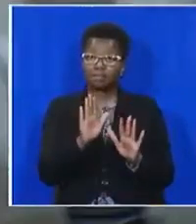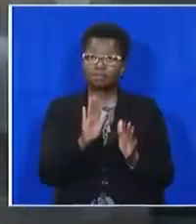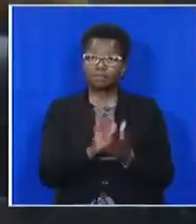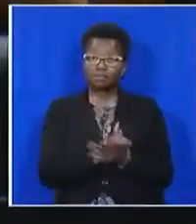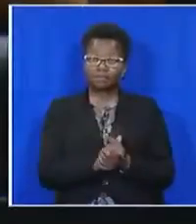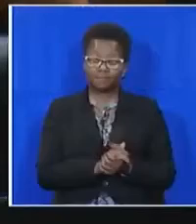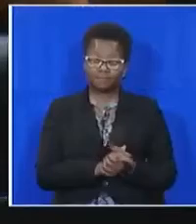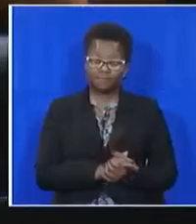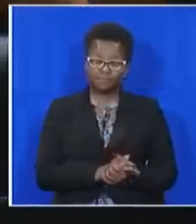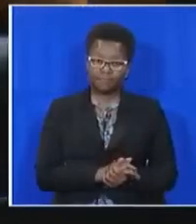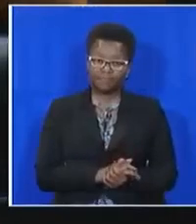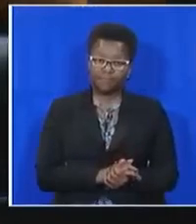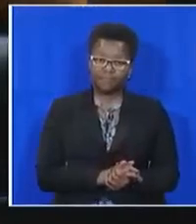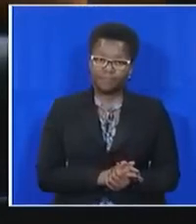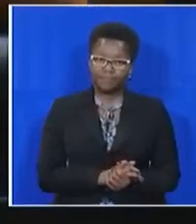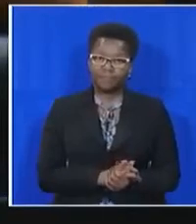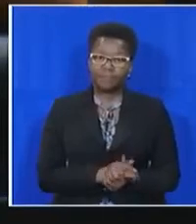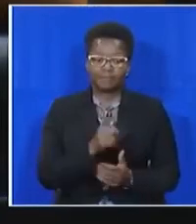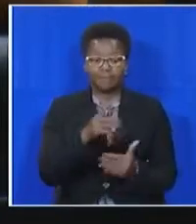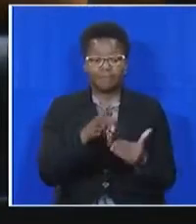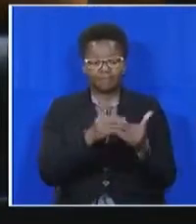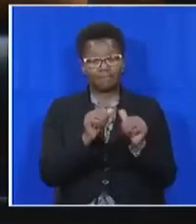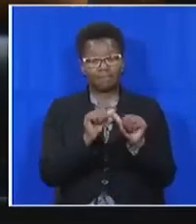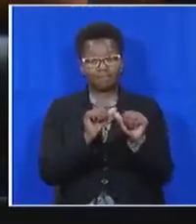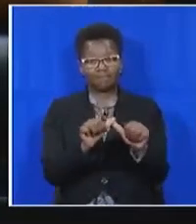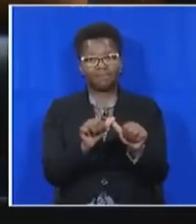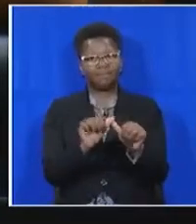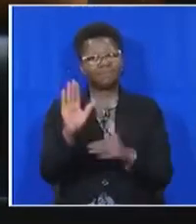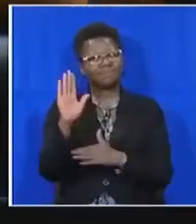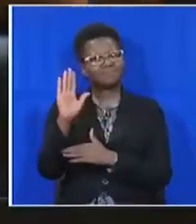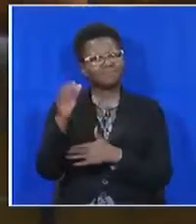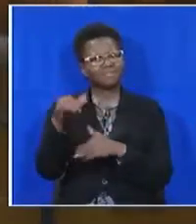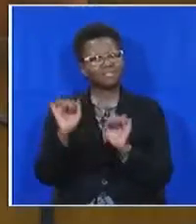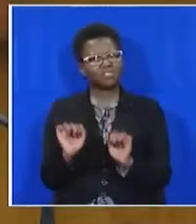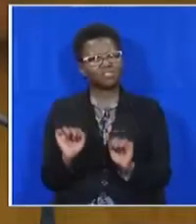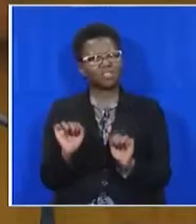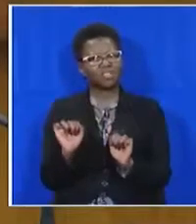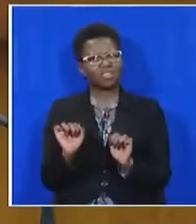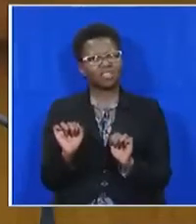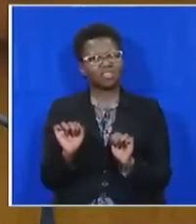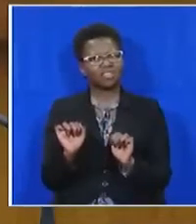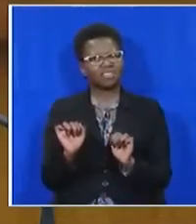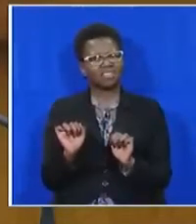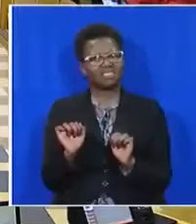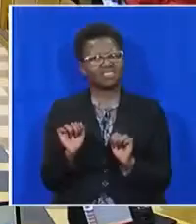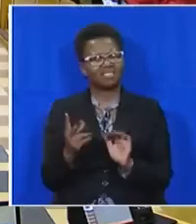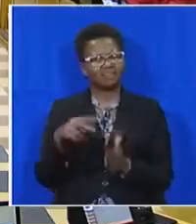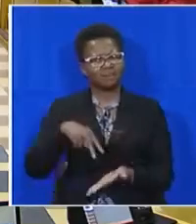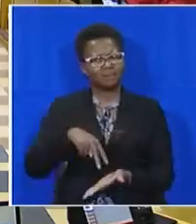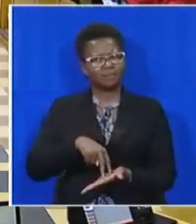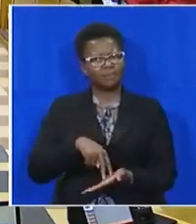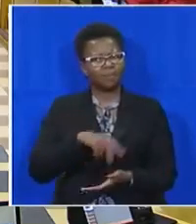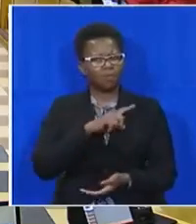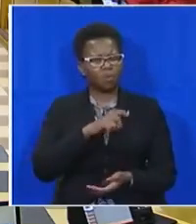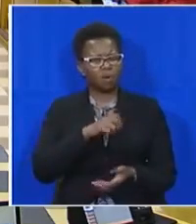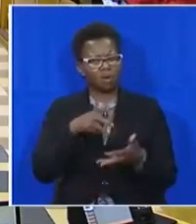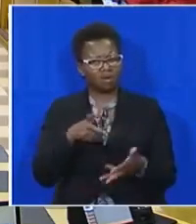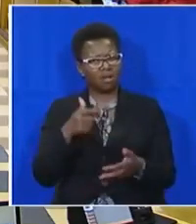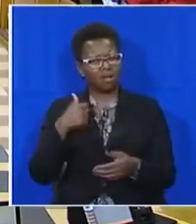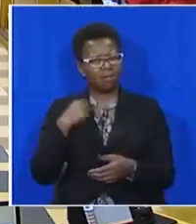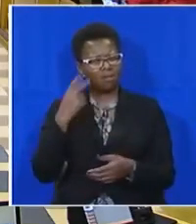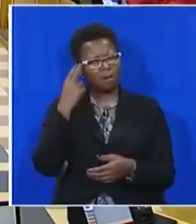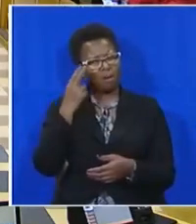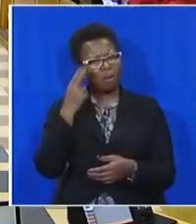of order. Honourable Member, continue. House Chair. Chair. House Chair. Why are you rising, Honourable Member? House Chair, I wonder if you could ask